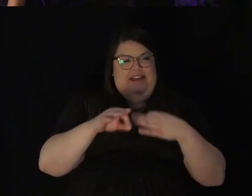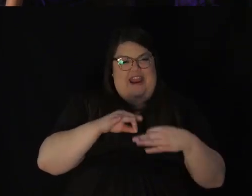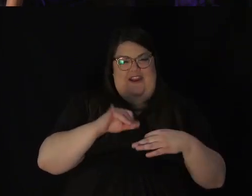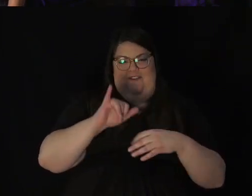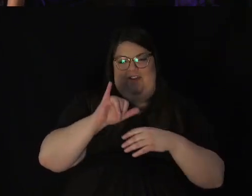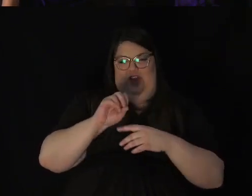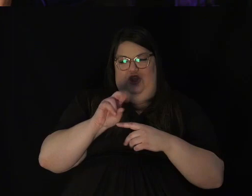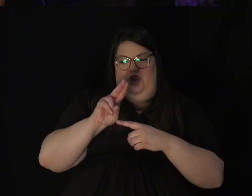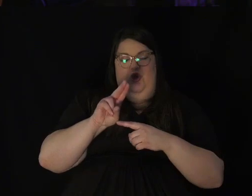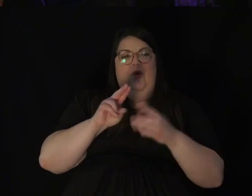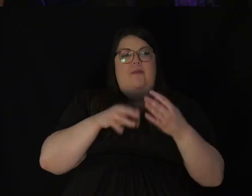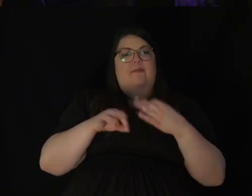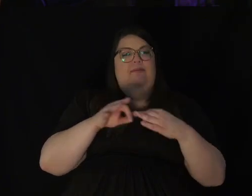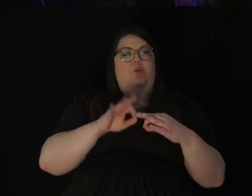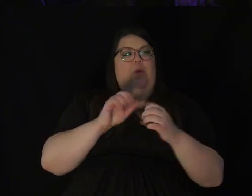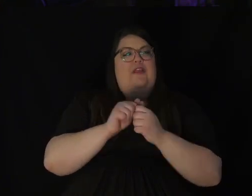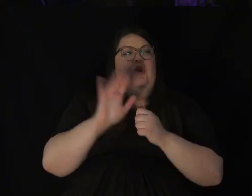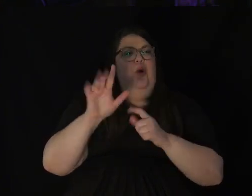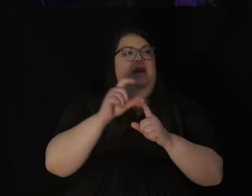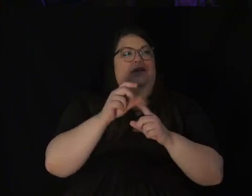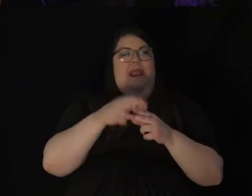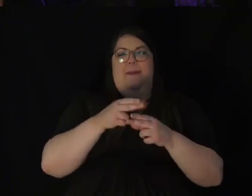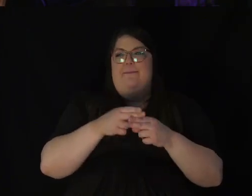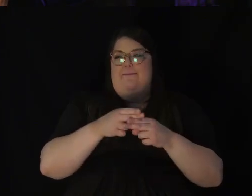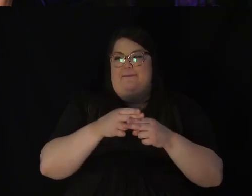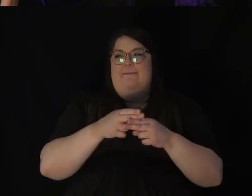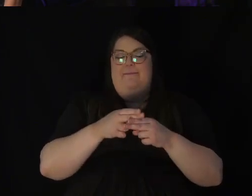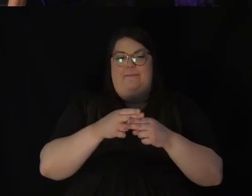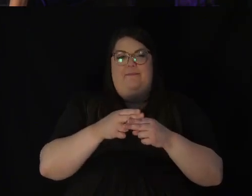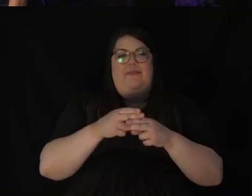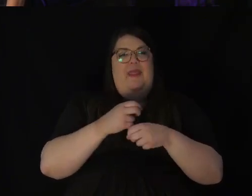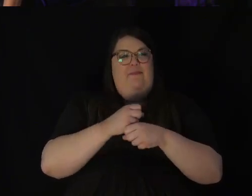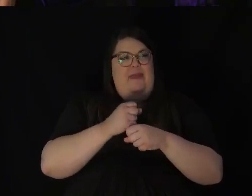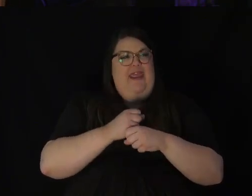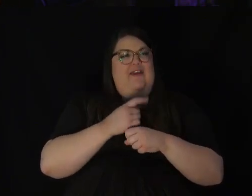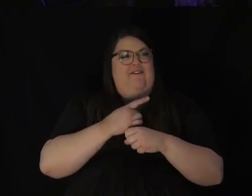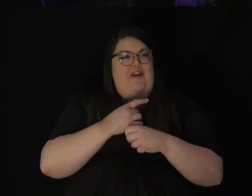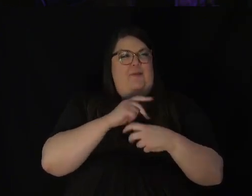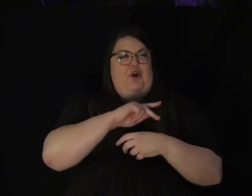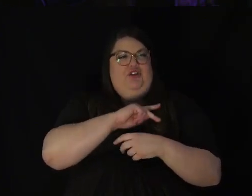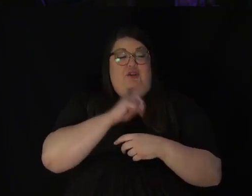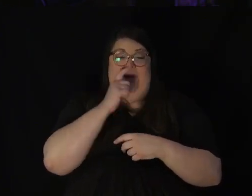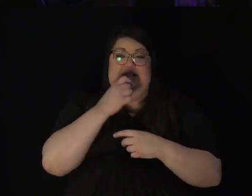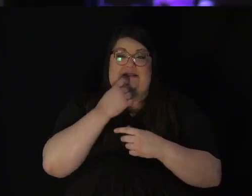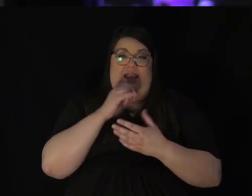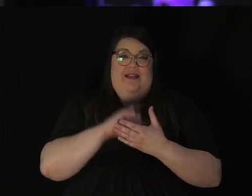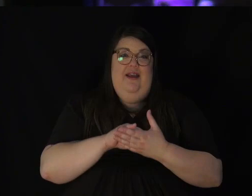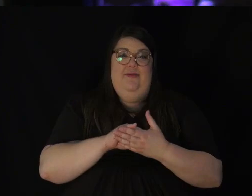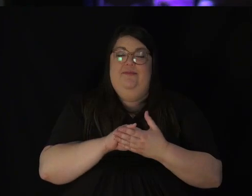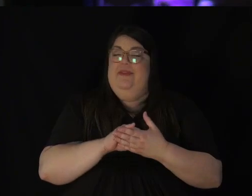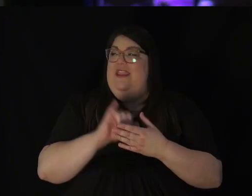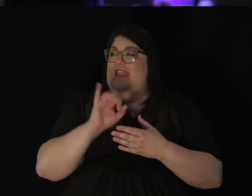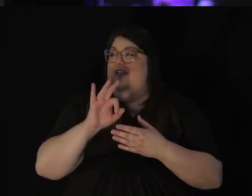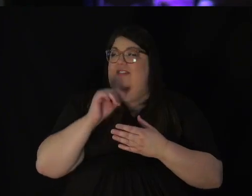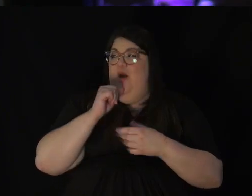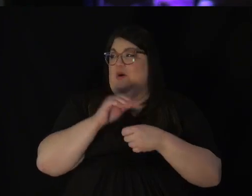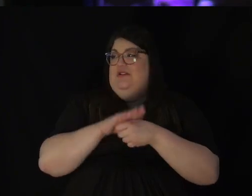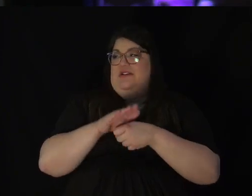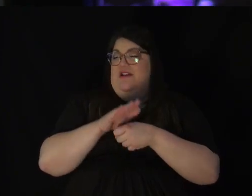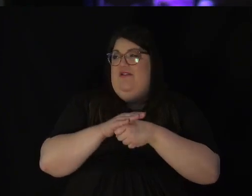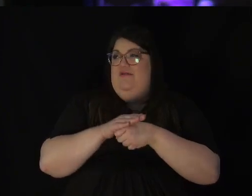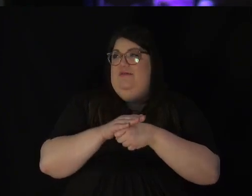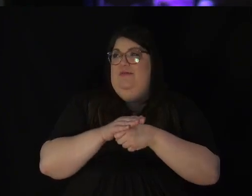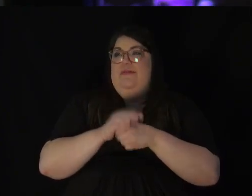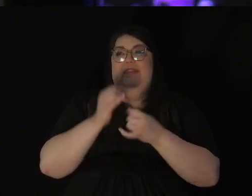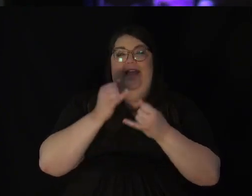your name in there. And make it personal, because that's what God is saying. And if that wasn't enough,